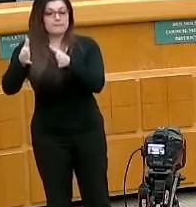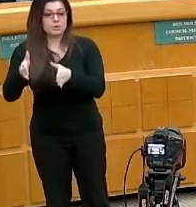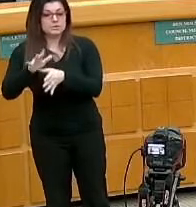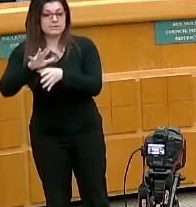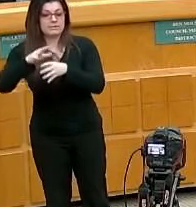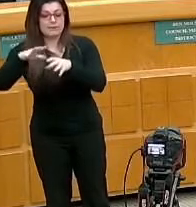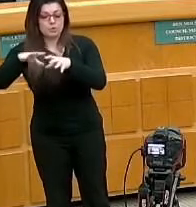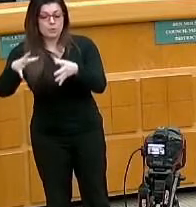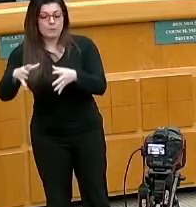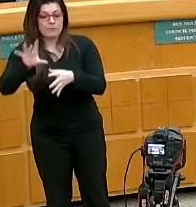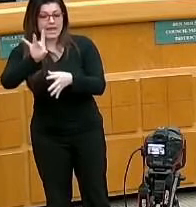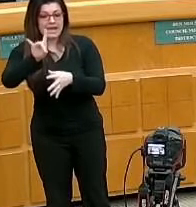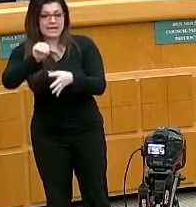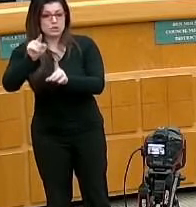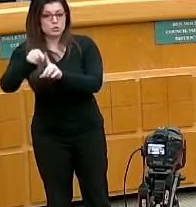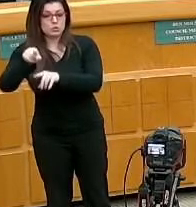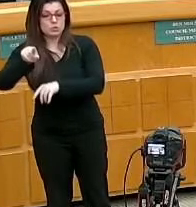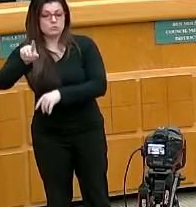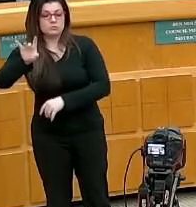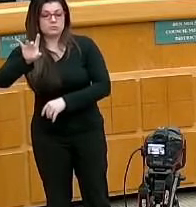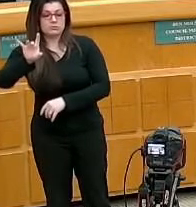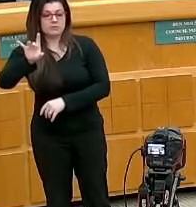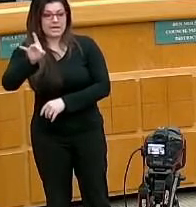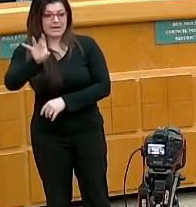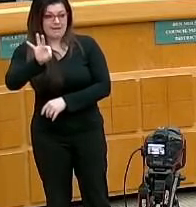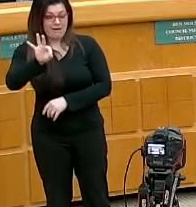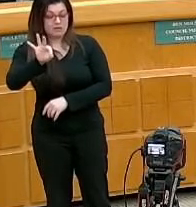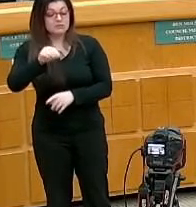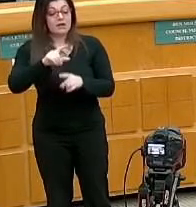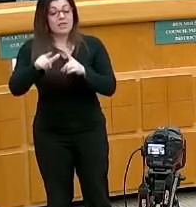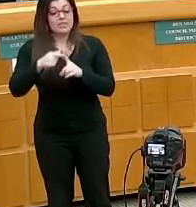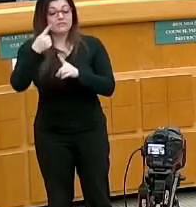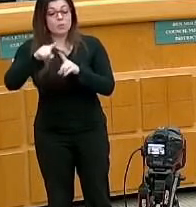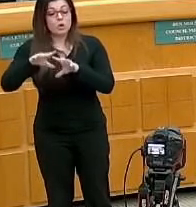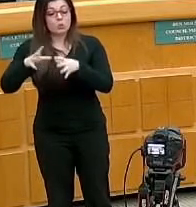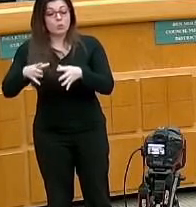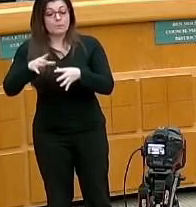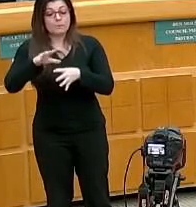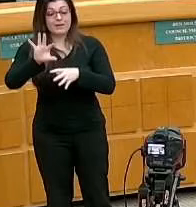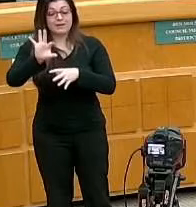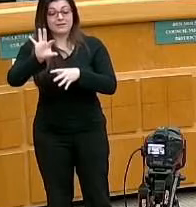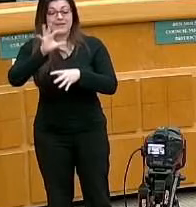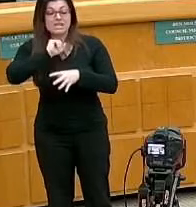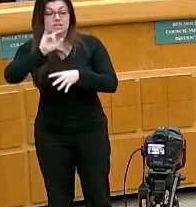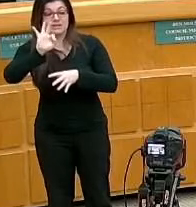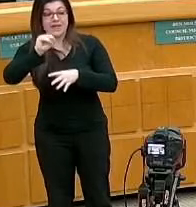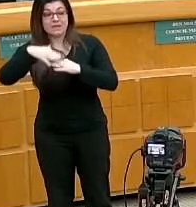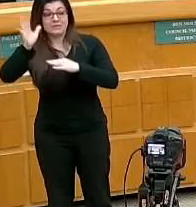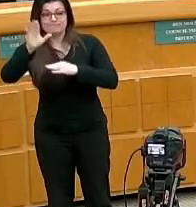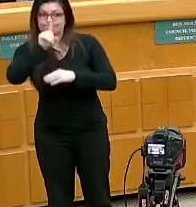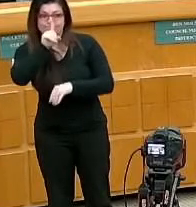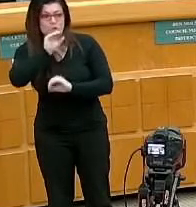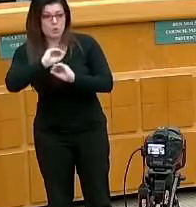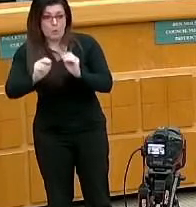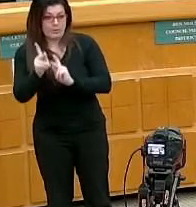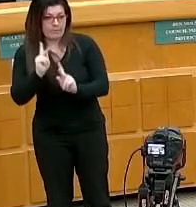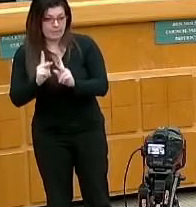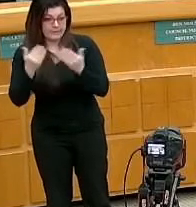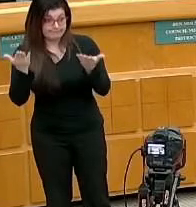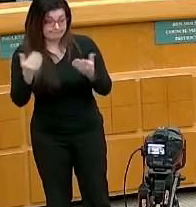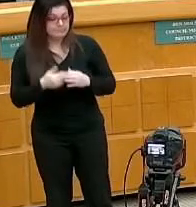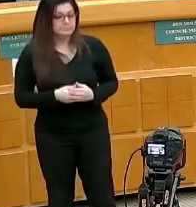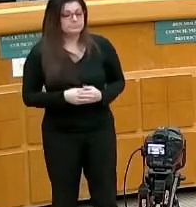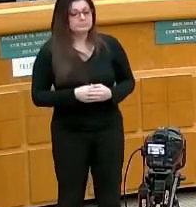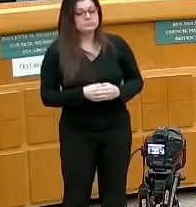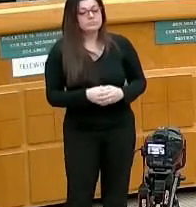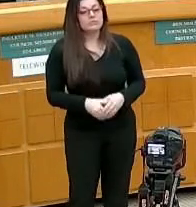bracket and 0 in the 90+ bracket. And then just an update on our testing and the labs. This is not the test